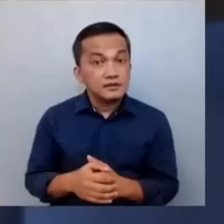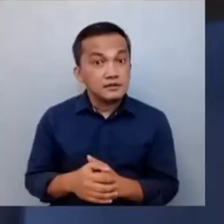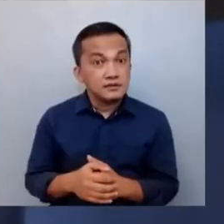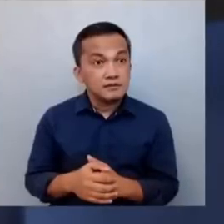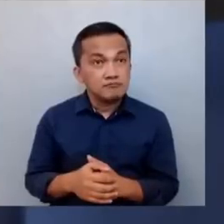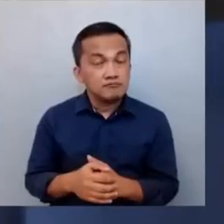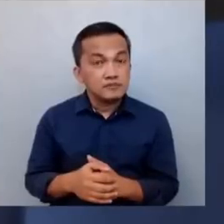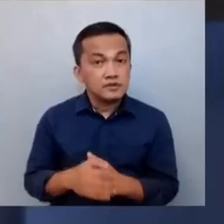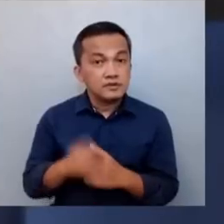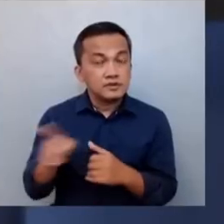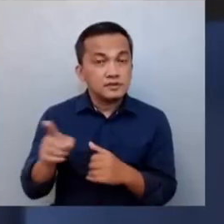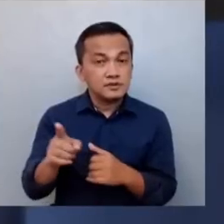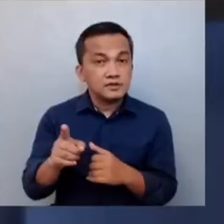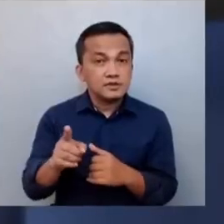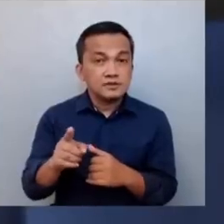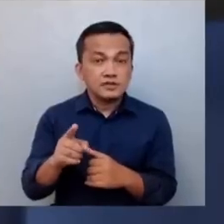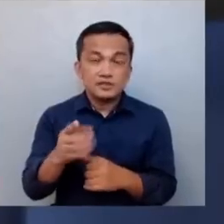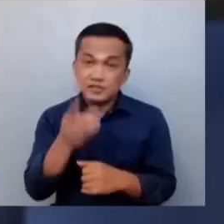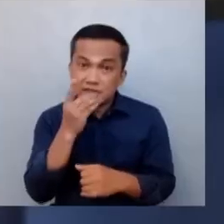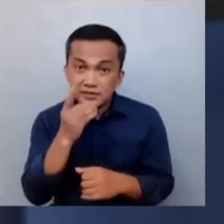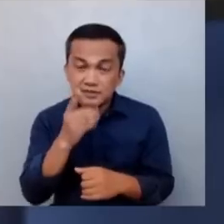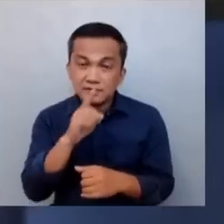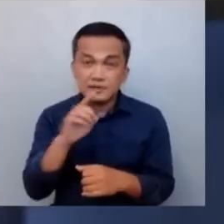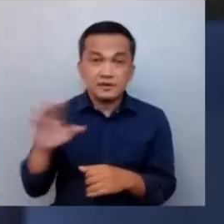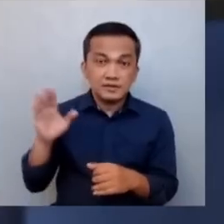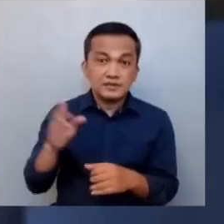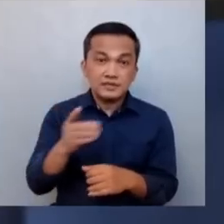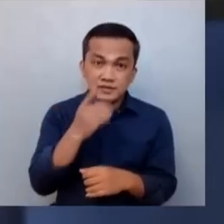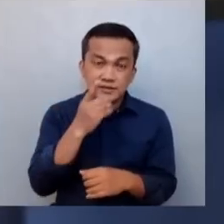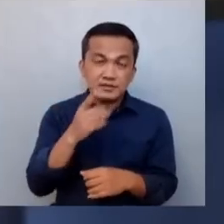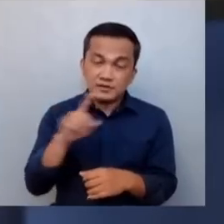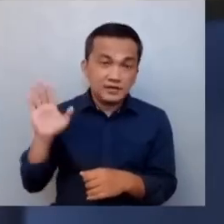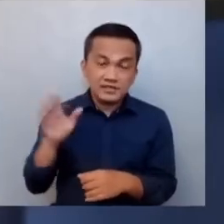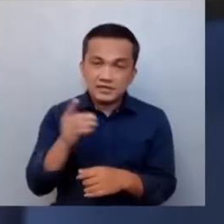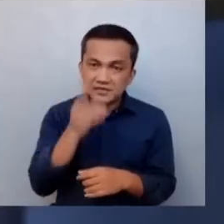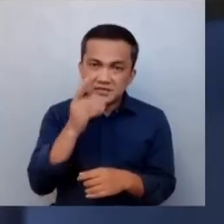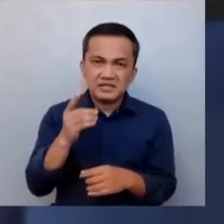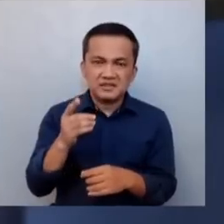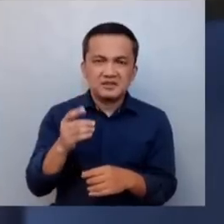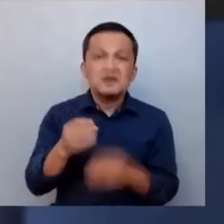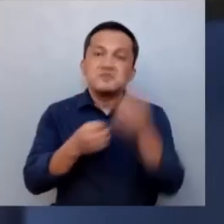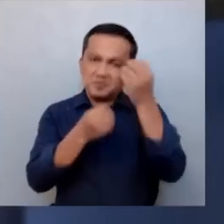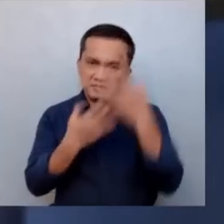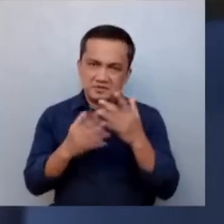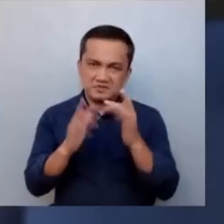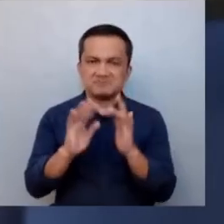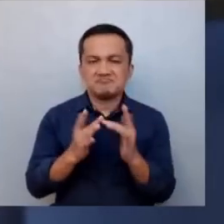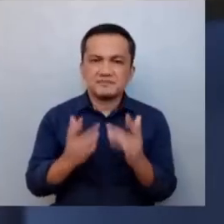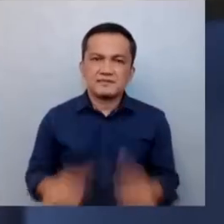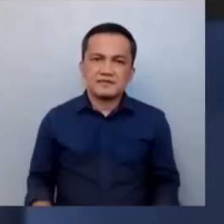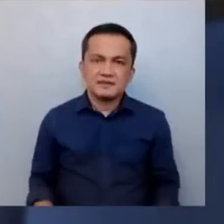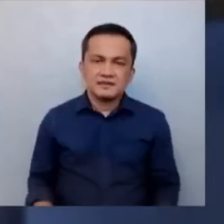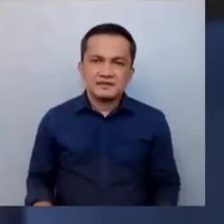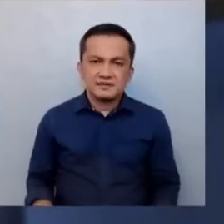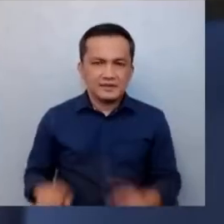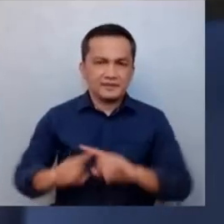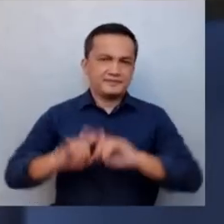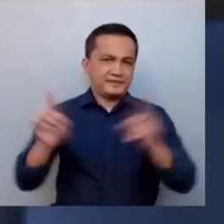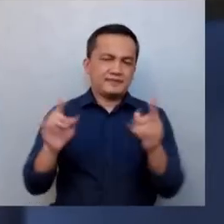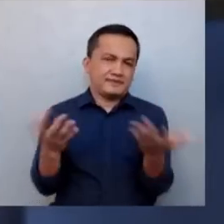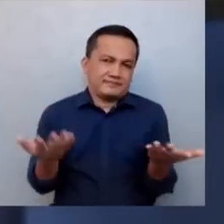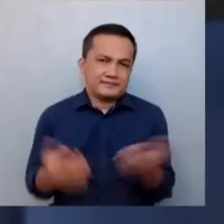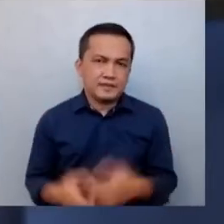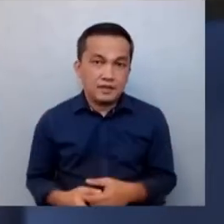the inaugural dinner, for example, we were able to get from social media. So that's a different matter. But as far